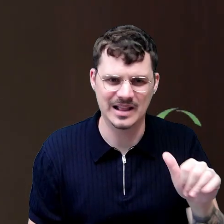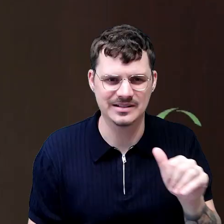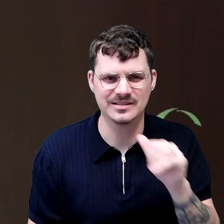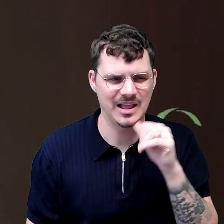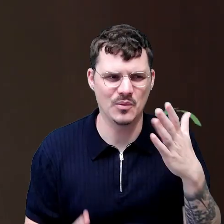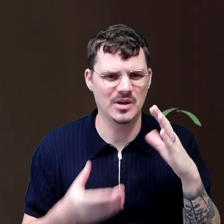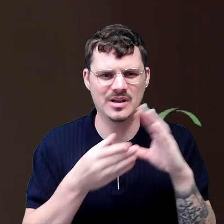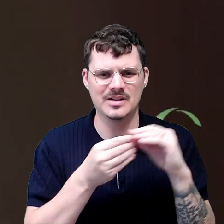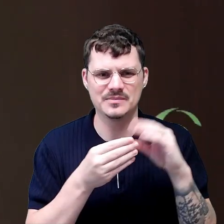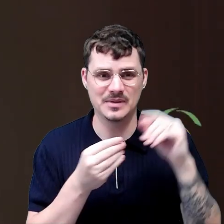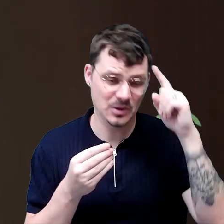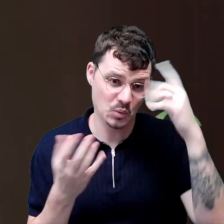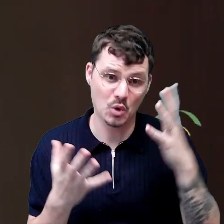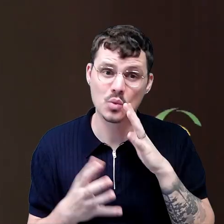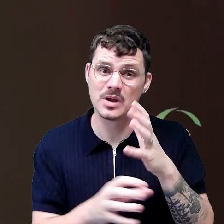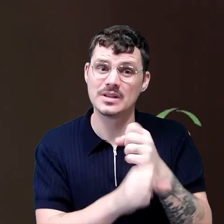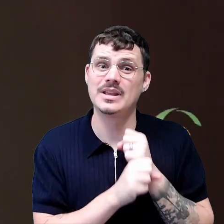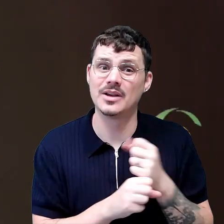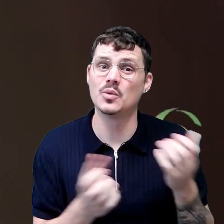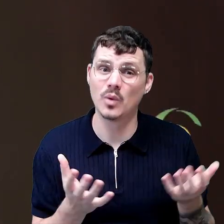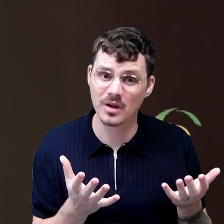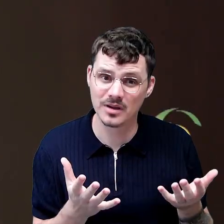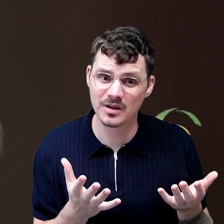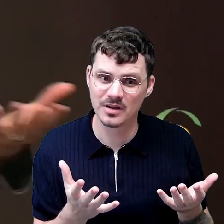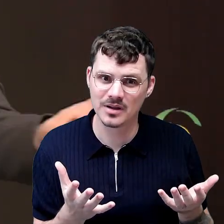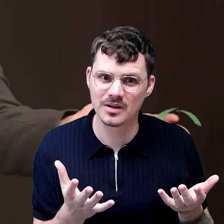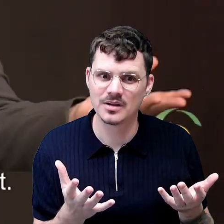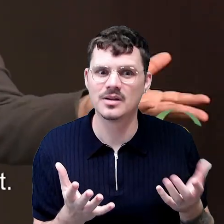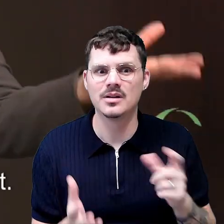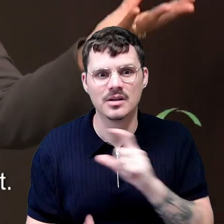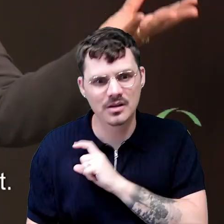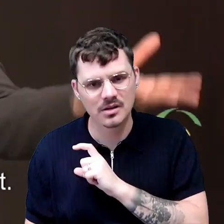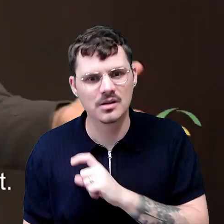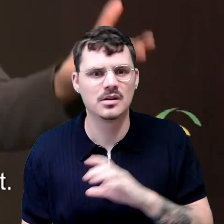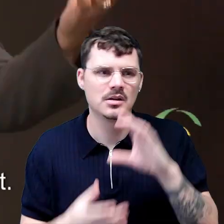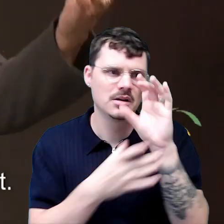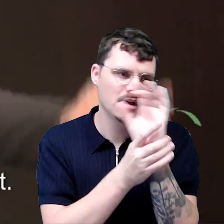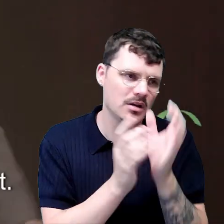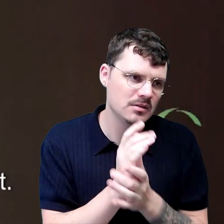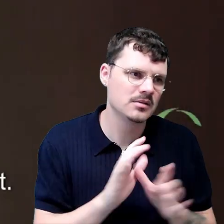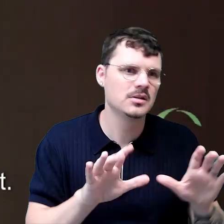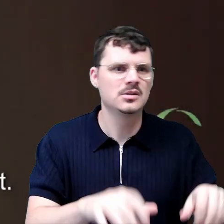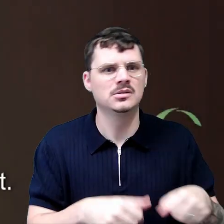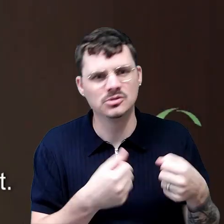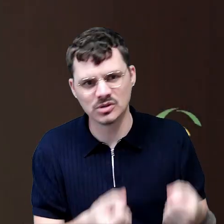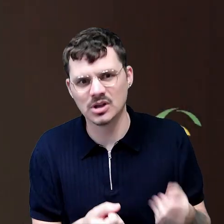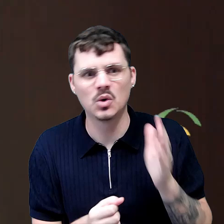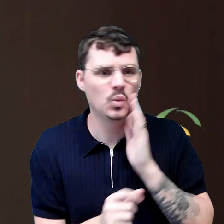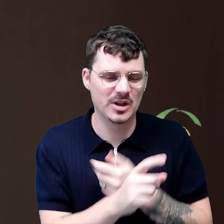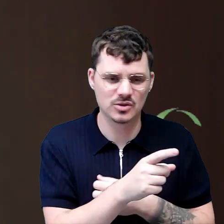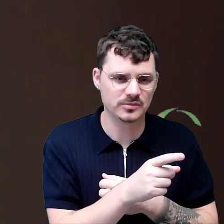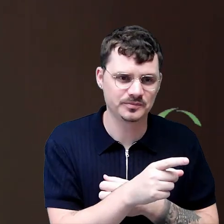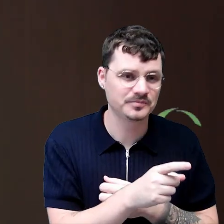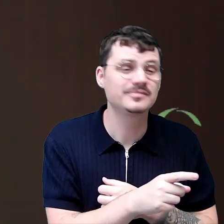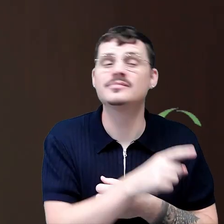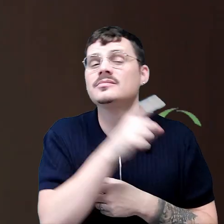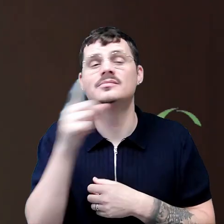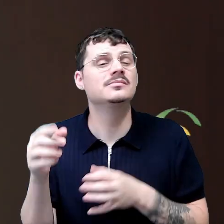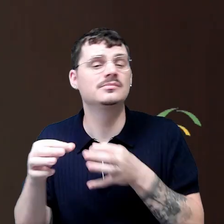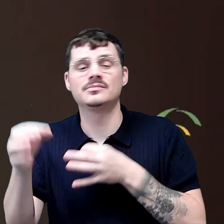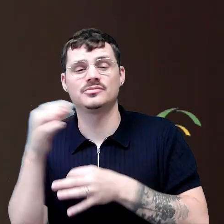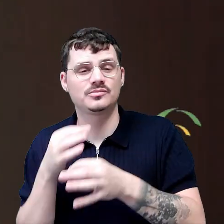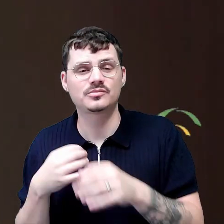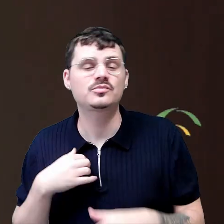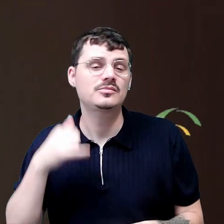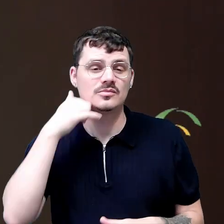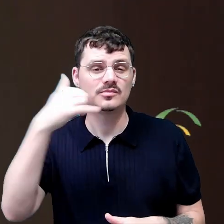That's not the call, because what are we going to get? Right? The police, the cuffs, the restraints, all of it. The call is,